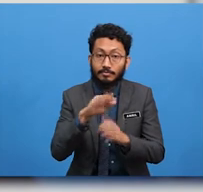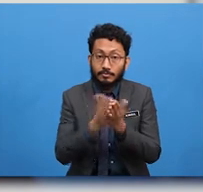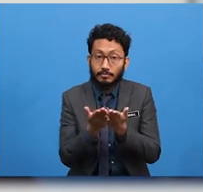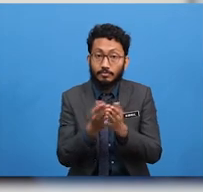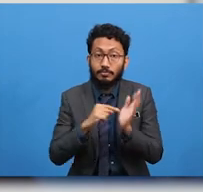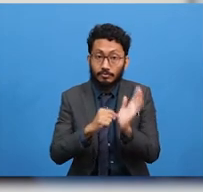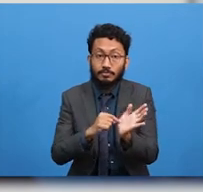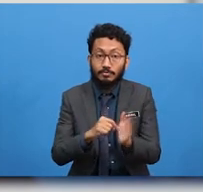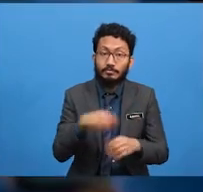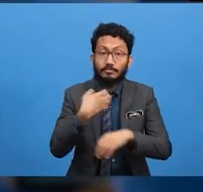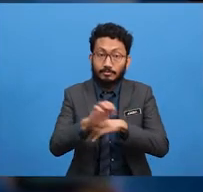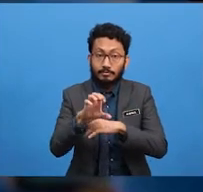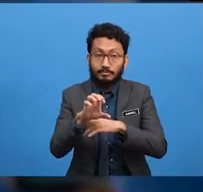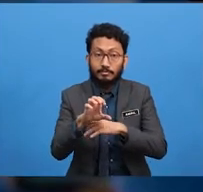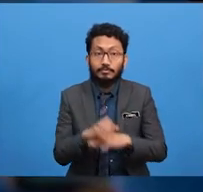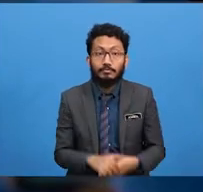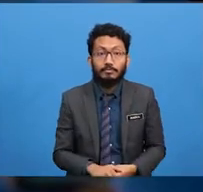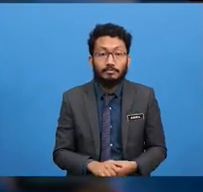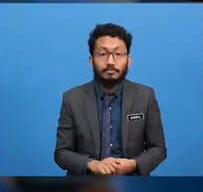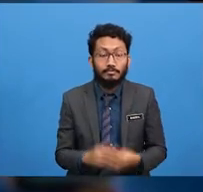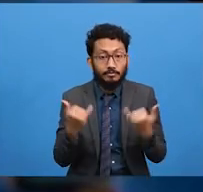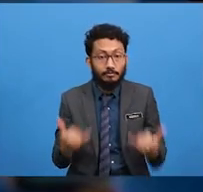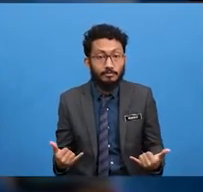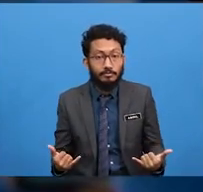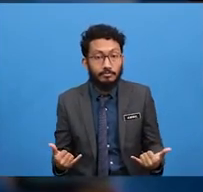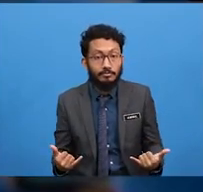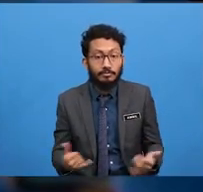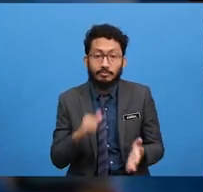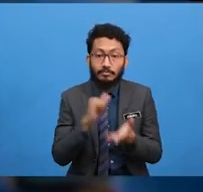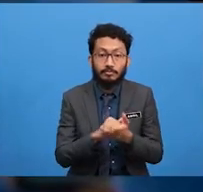your teacher later. Now, that's